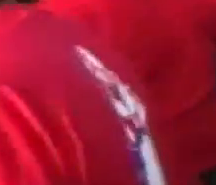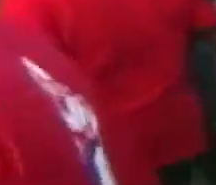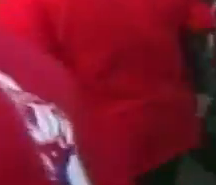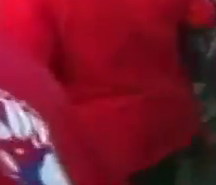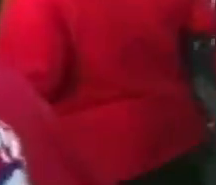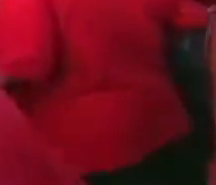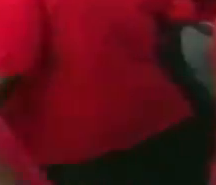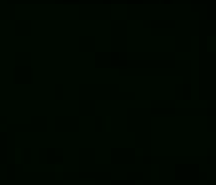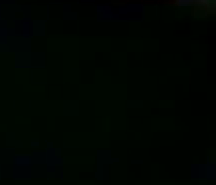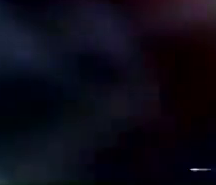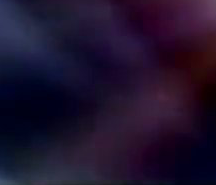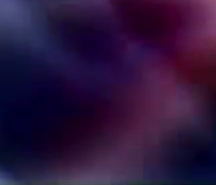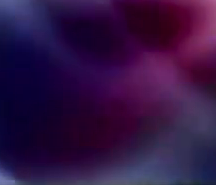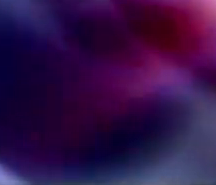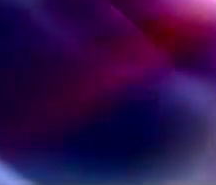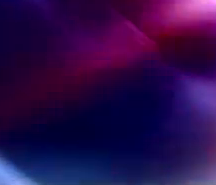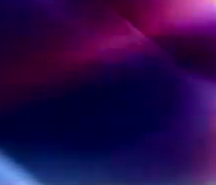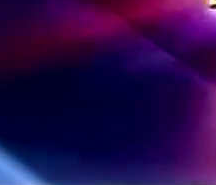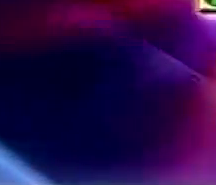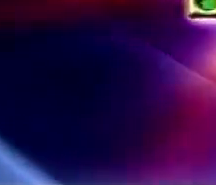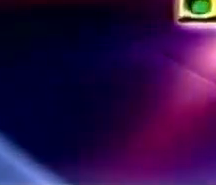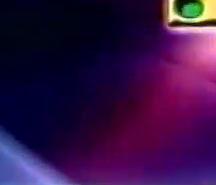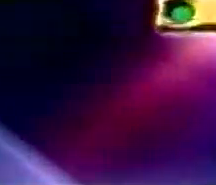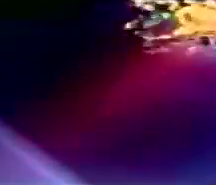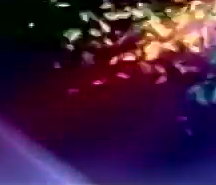starts right now.